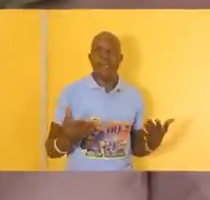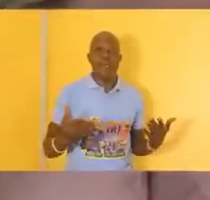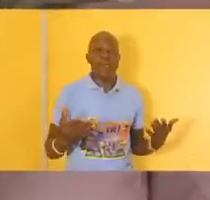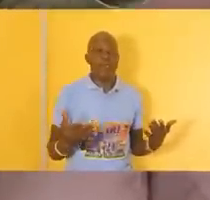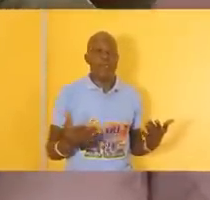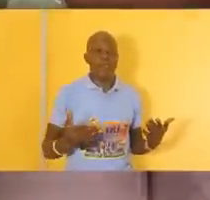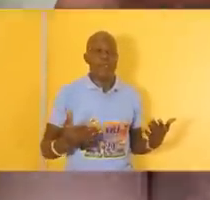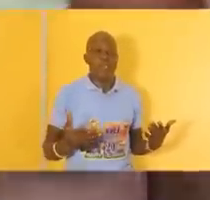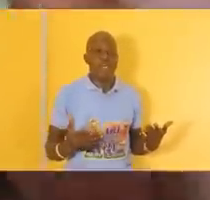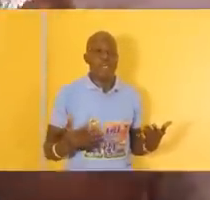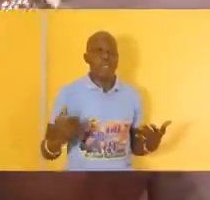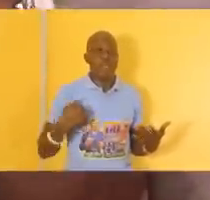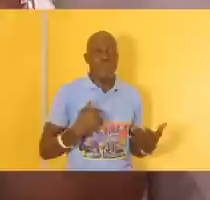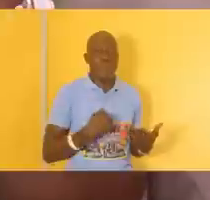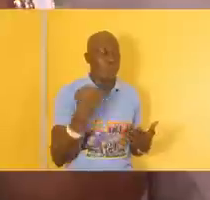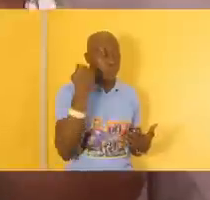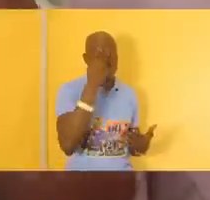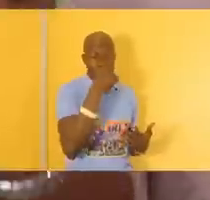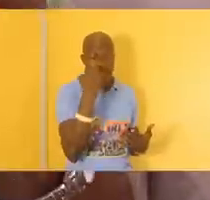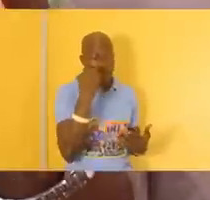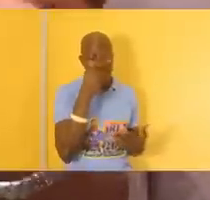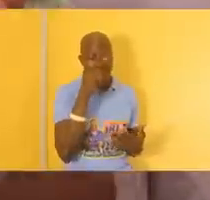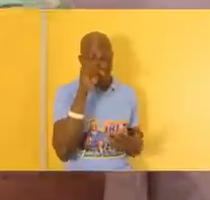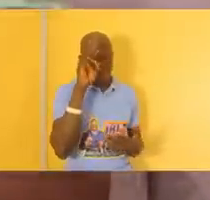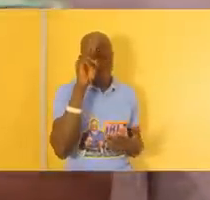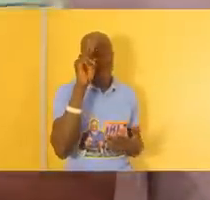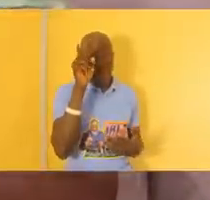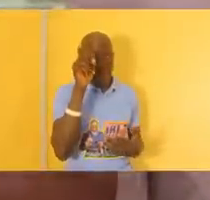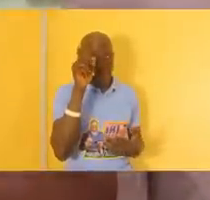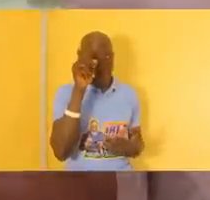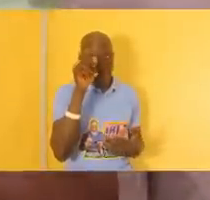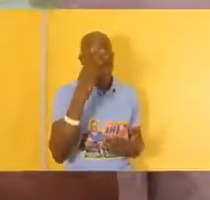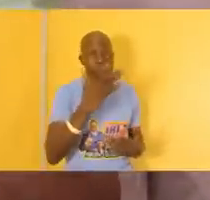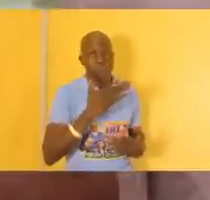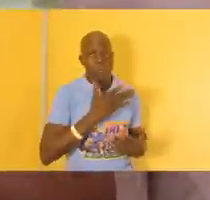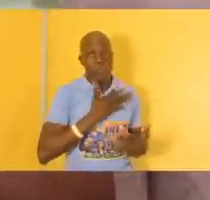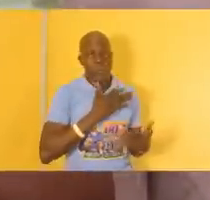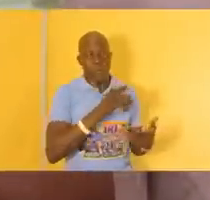nigba wole mi oro jure